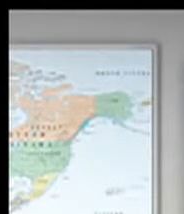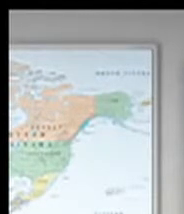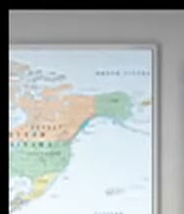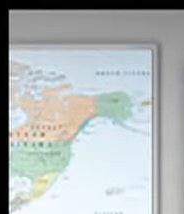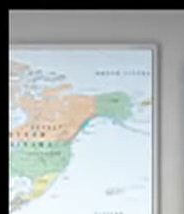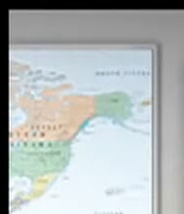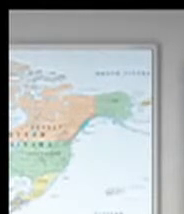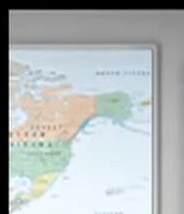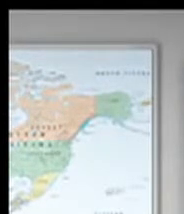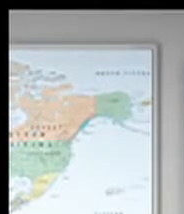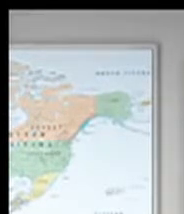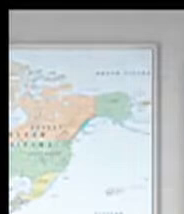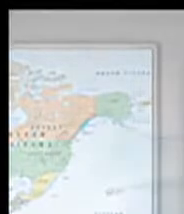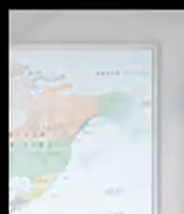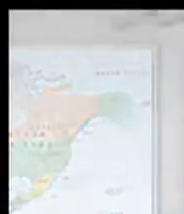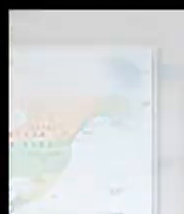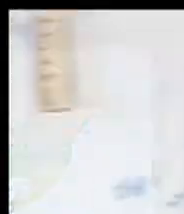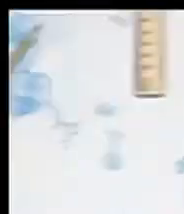bye!